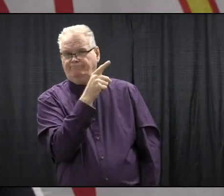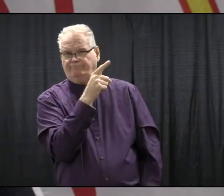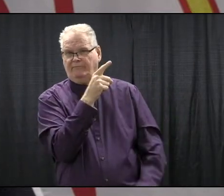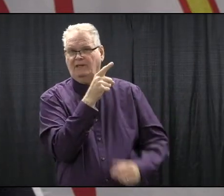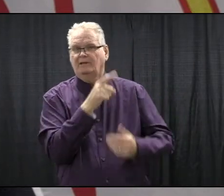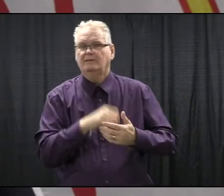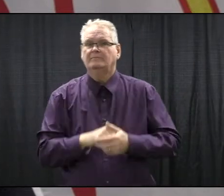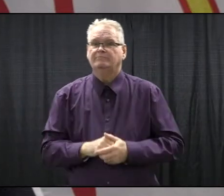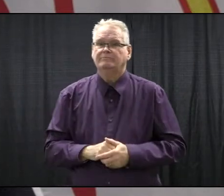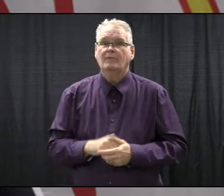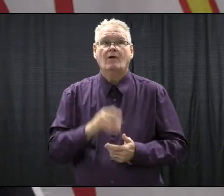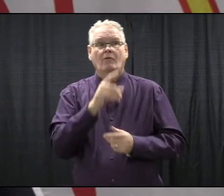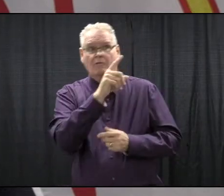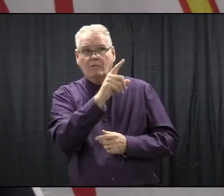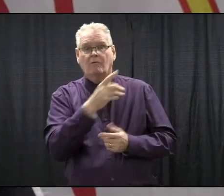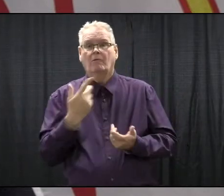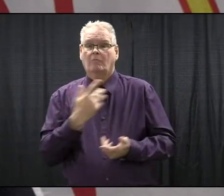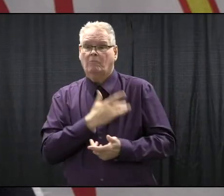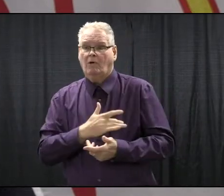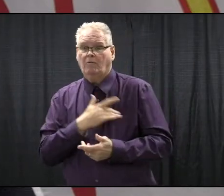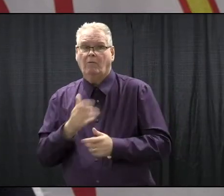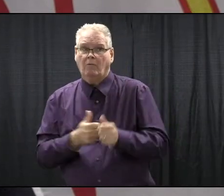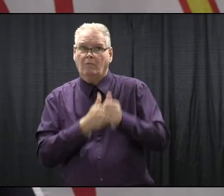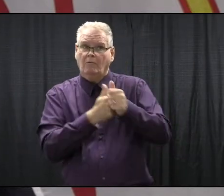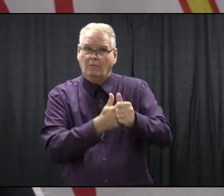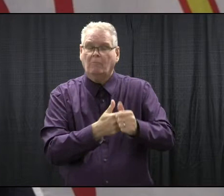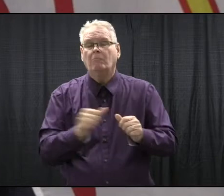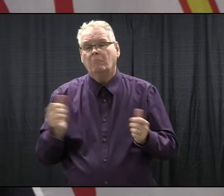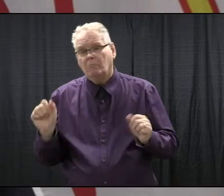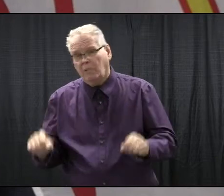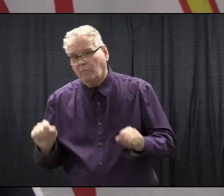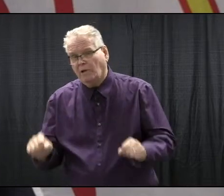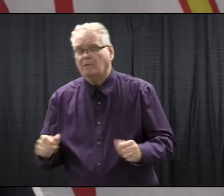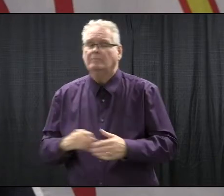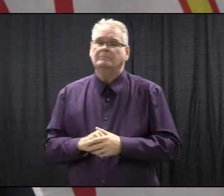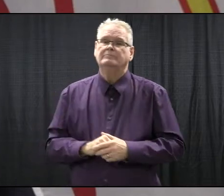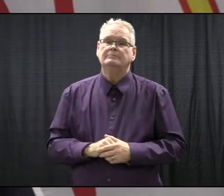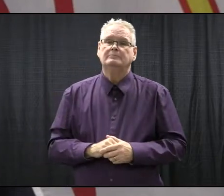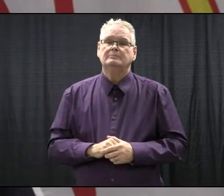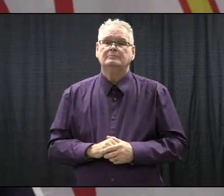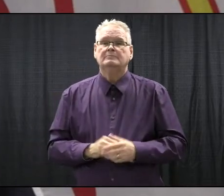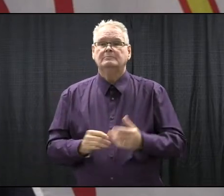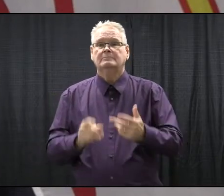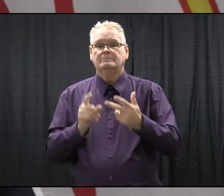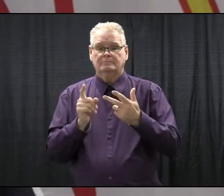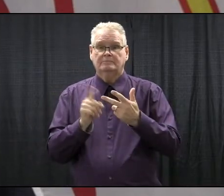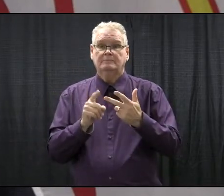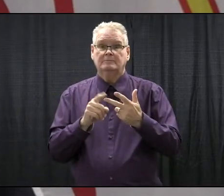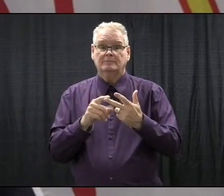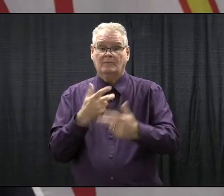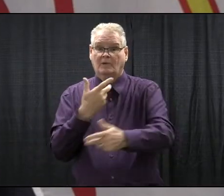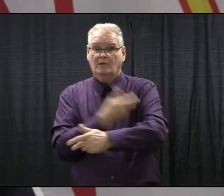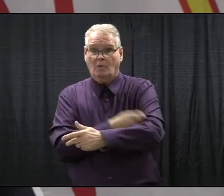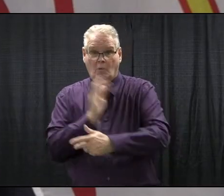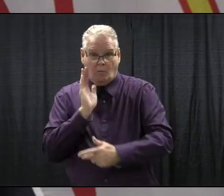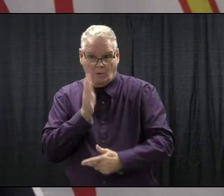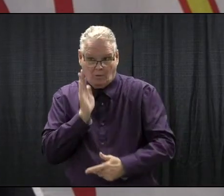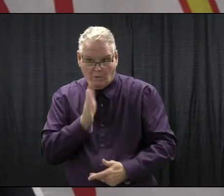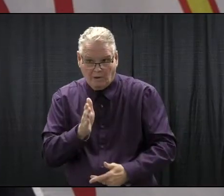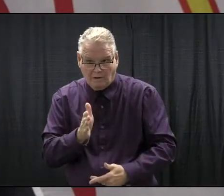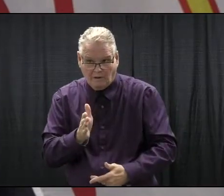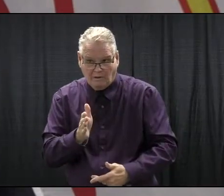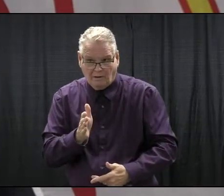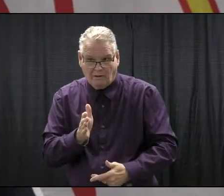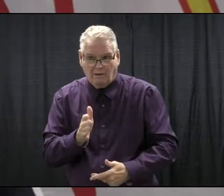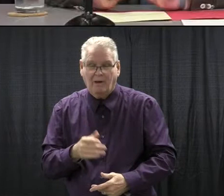With regard to the third dose, I think we'll have to wait and see what happens and what comes from all of that before we make that, a decision about that. Thank